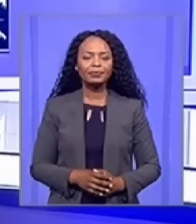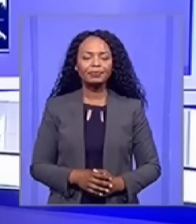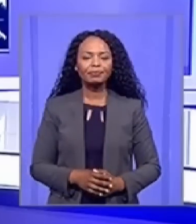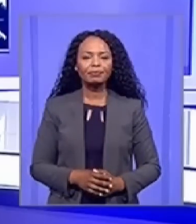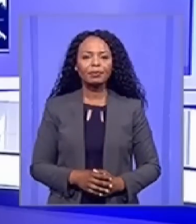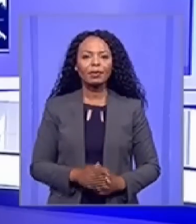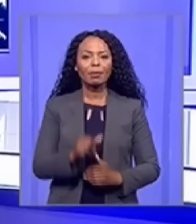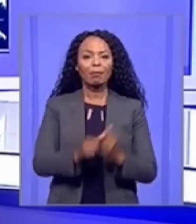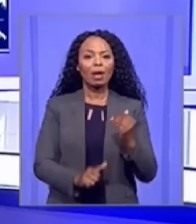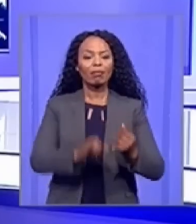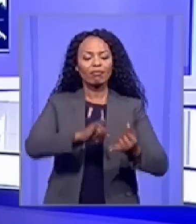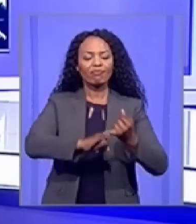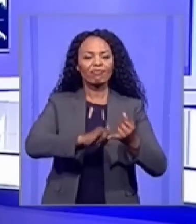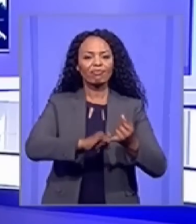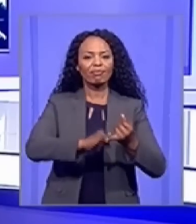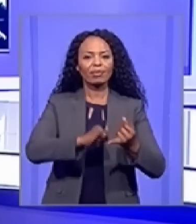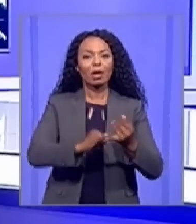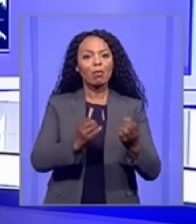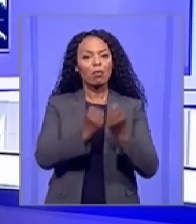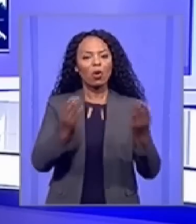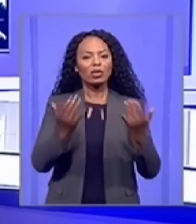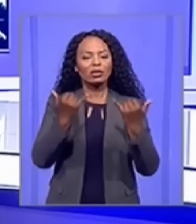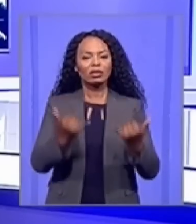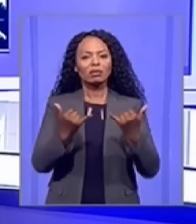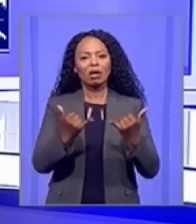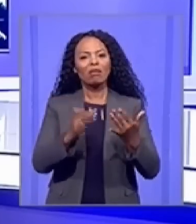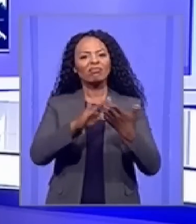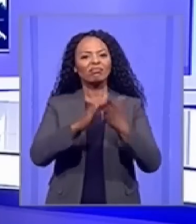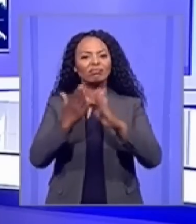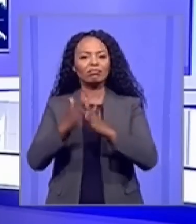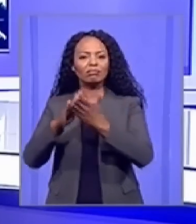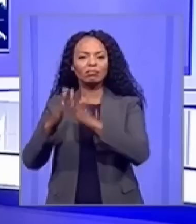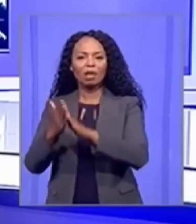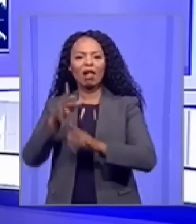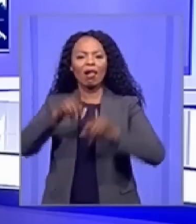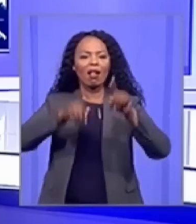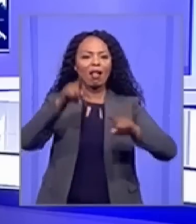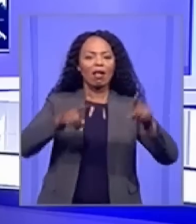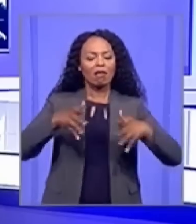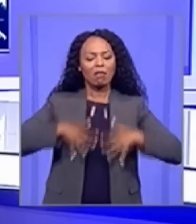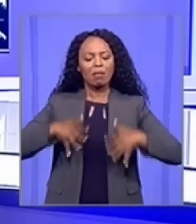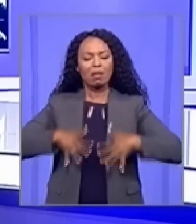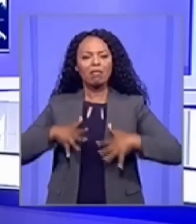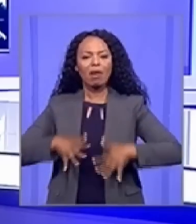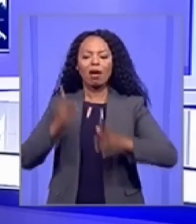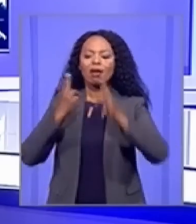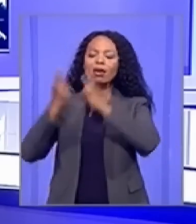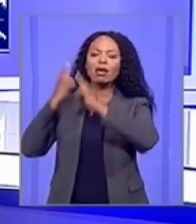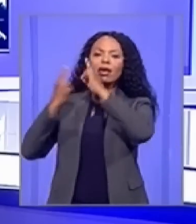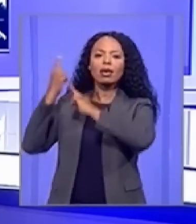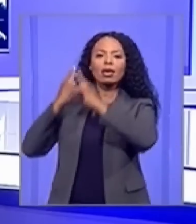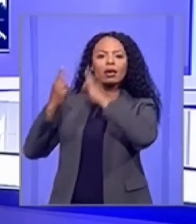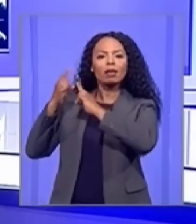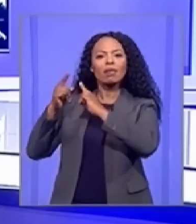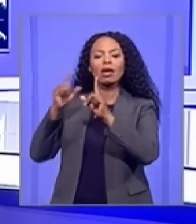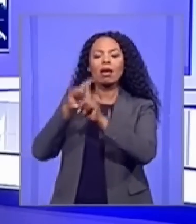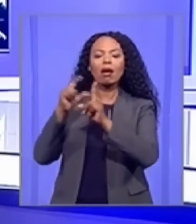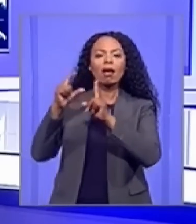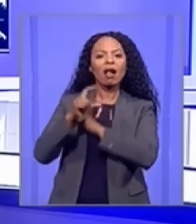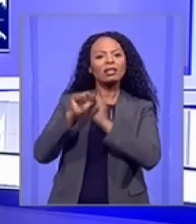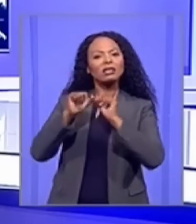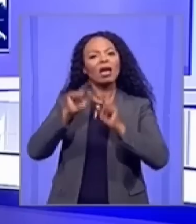Kgwedi ya Loetse ke kgwedi mo merabe ka ho fapana Afrika Borwa e kgabang ka botjhaba, mme phiribaneng ena re buisana le ngaka Martin